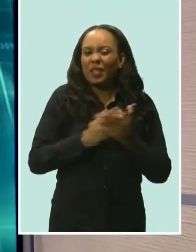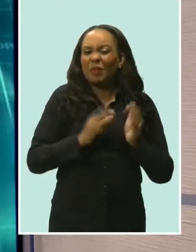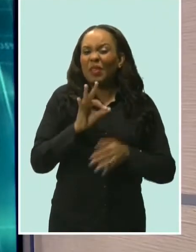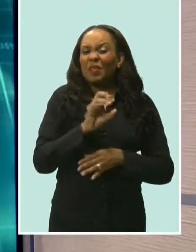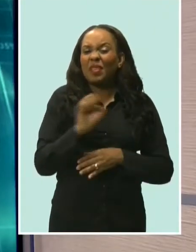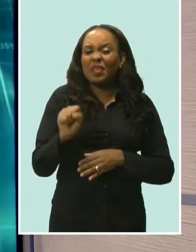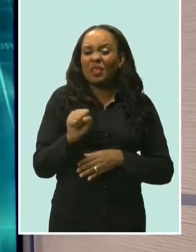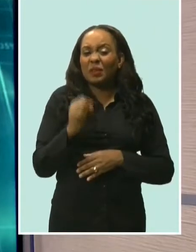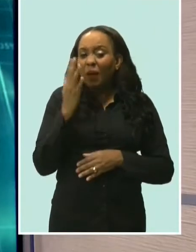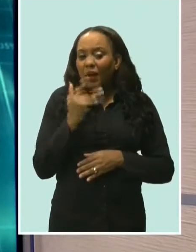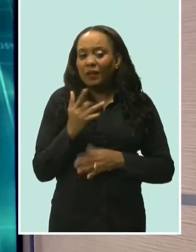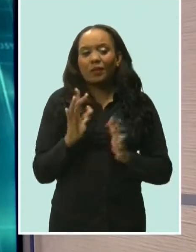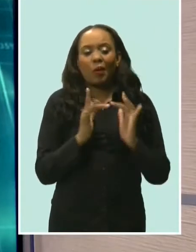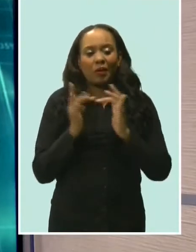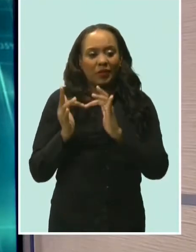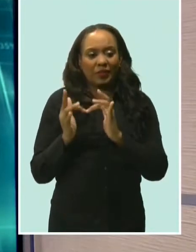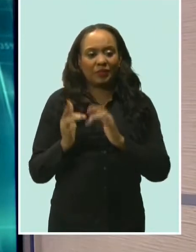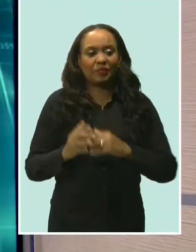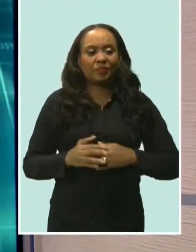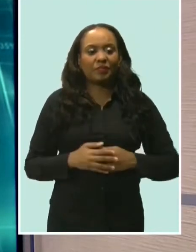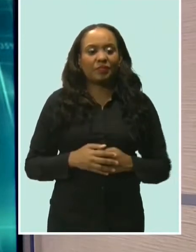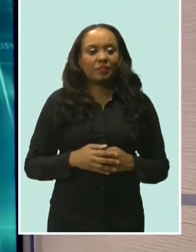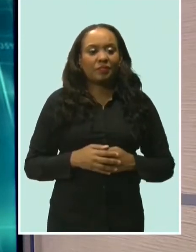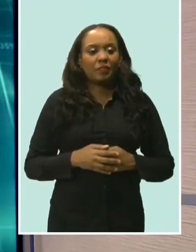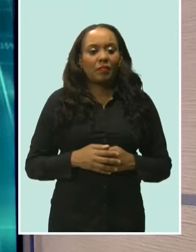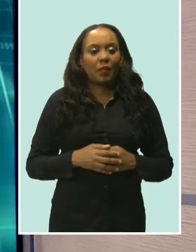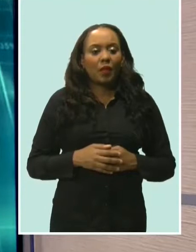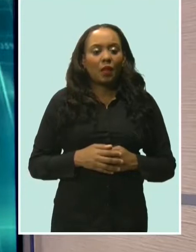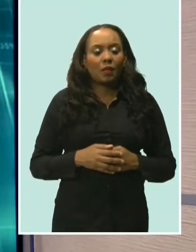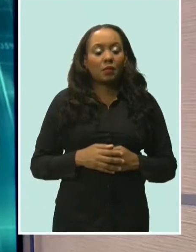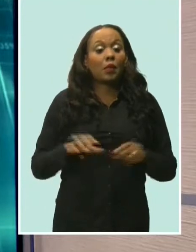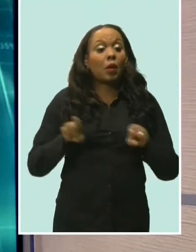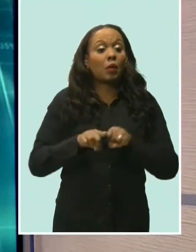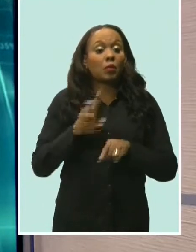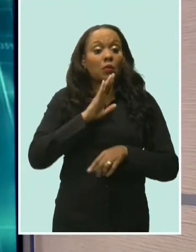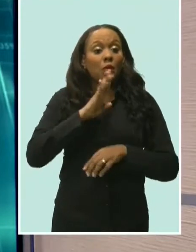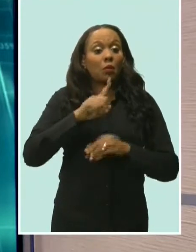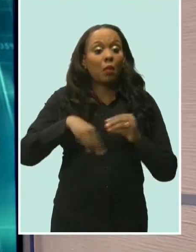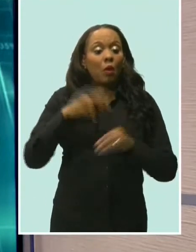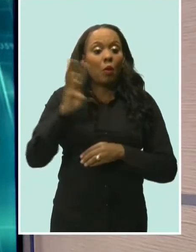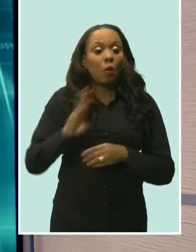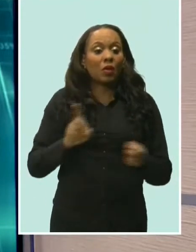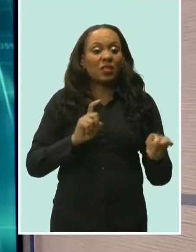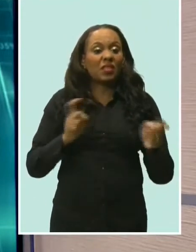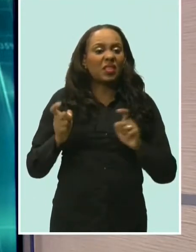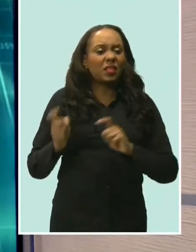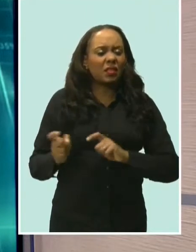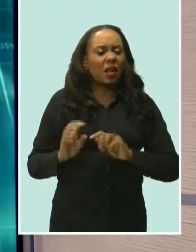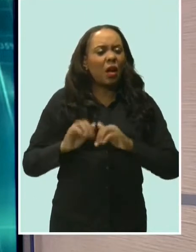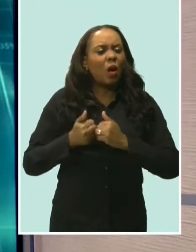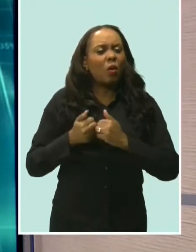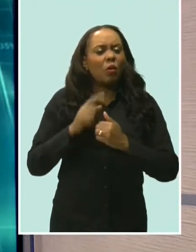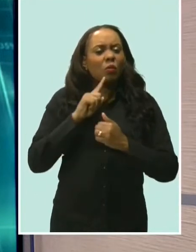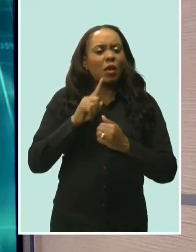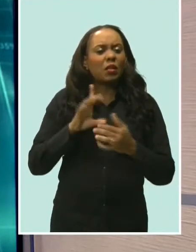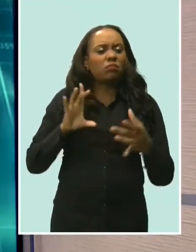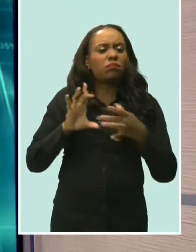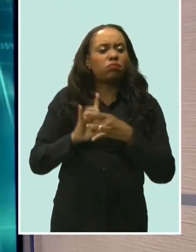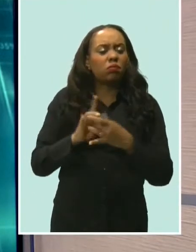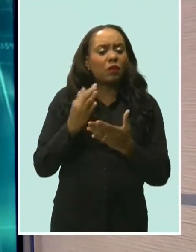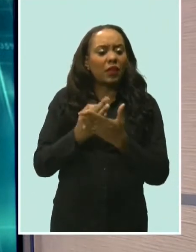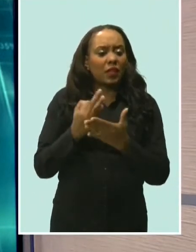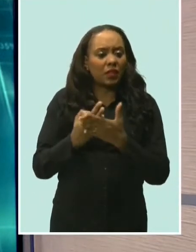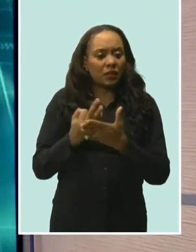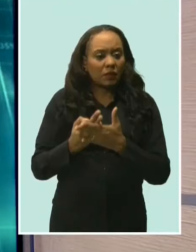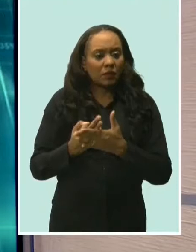That conference was entitled Mitigating the Effects of Climate Change, a Financial Perspective. Now, we're just 1 month into the Atlantic hurricane season,